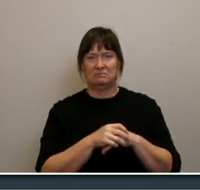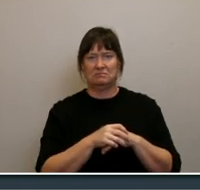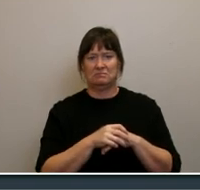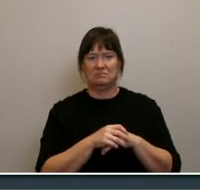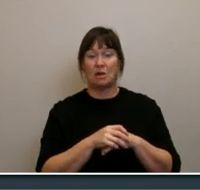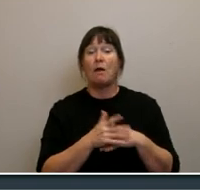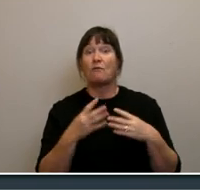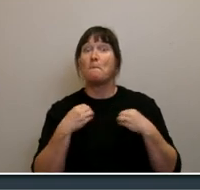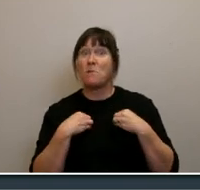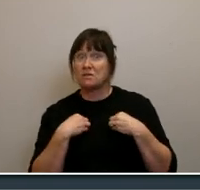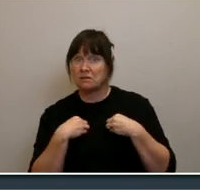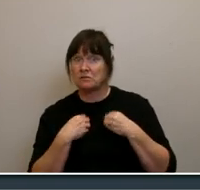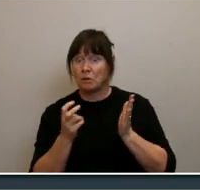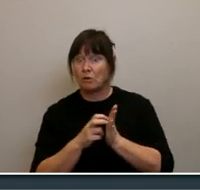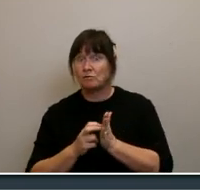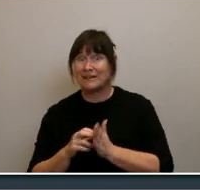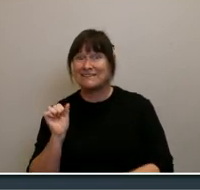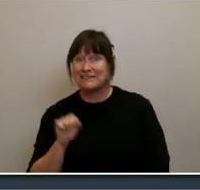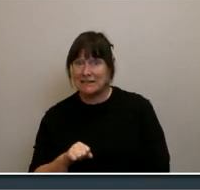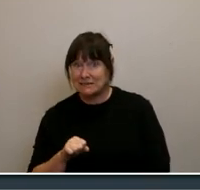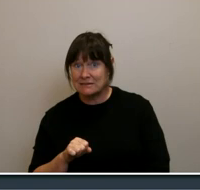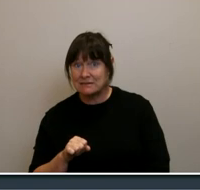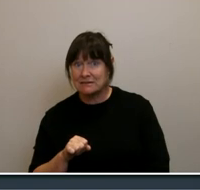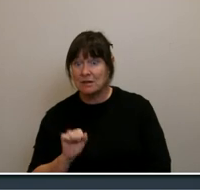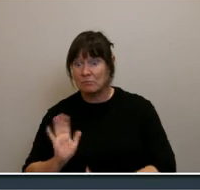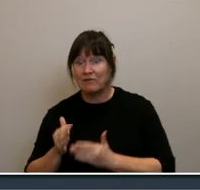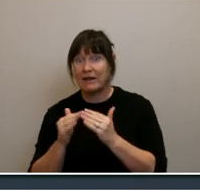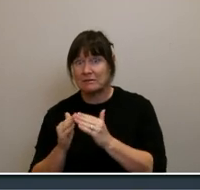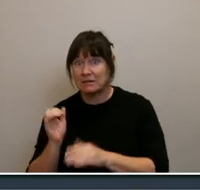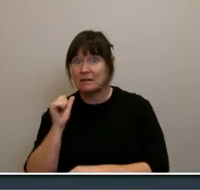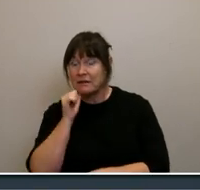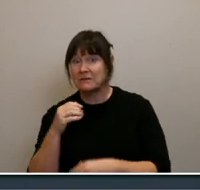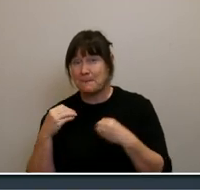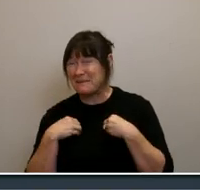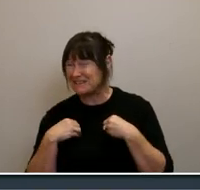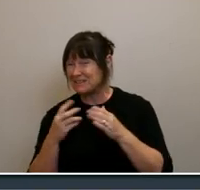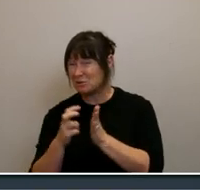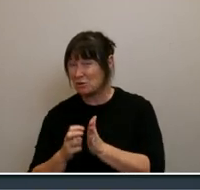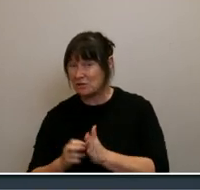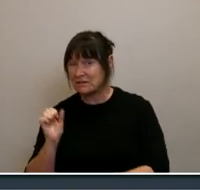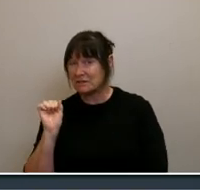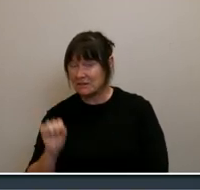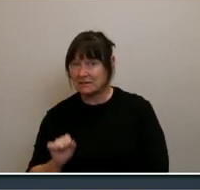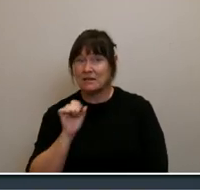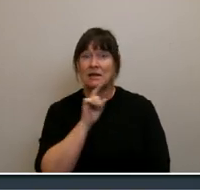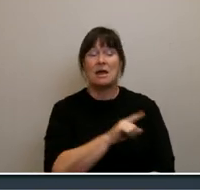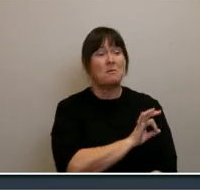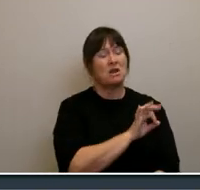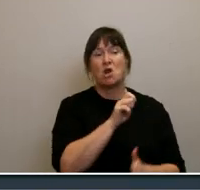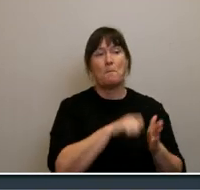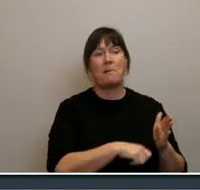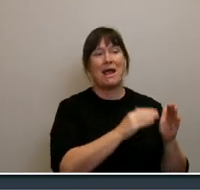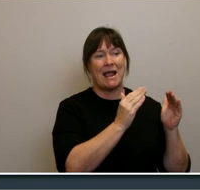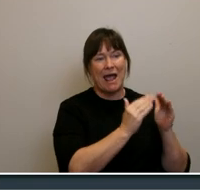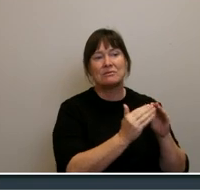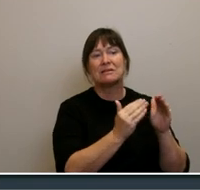all means a commercial with contractual requirements to do certain things. But I don't believe that we should be borrowing